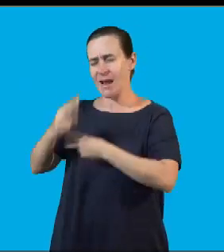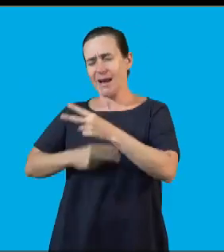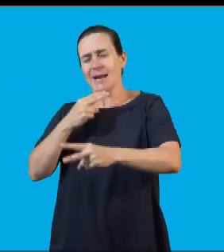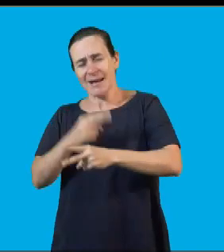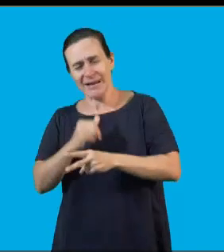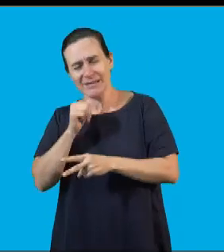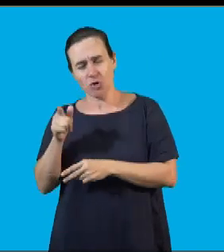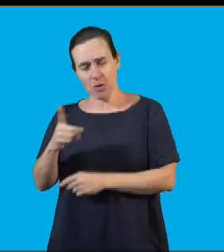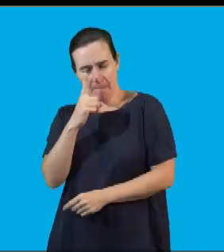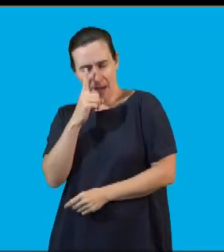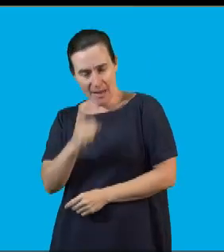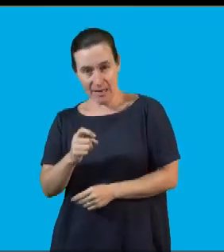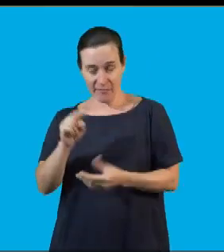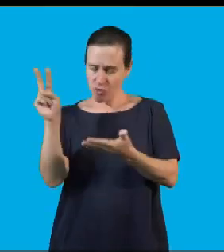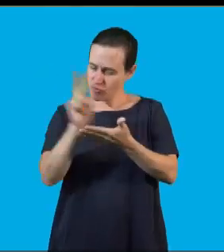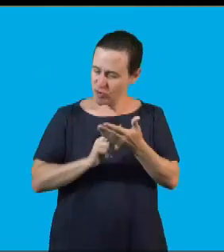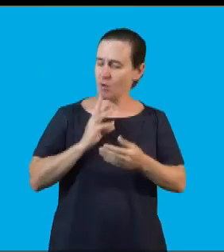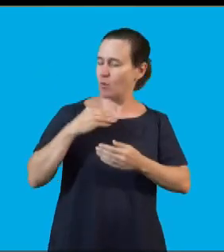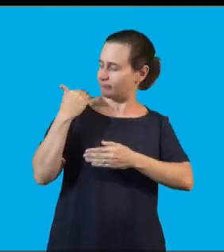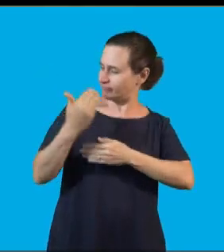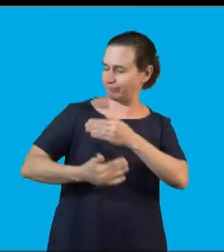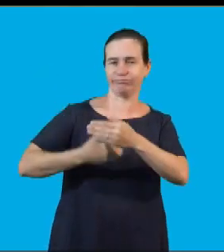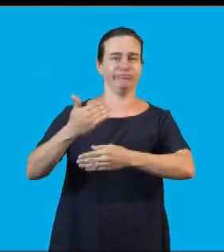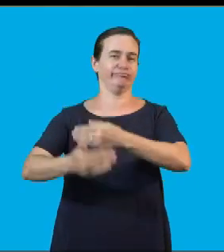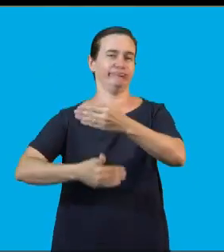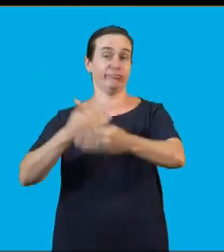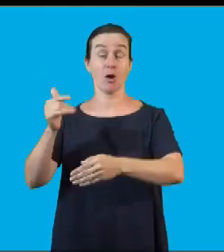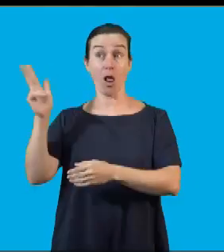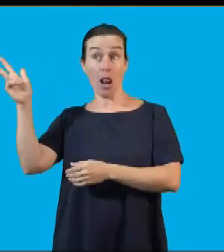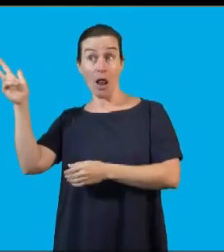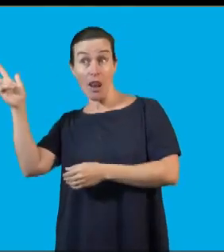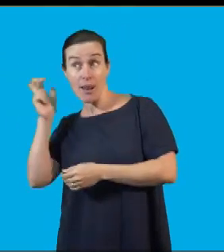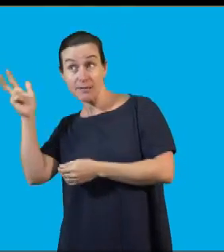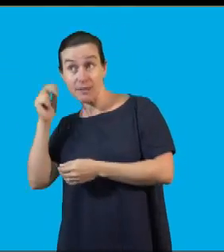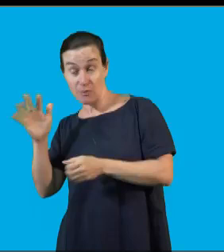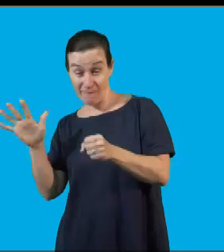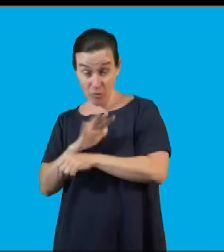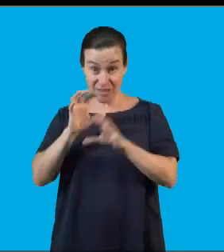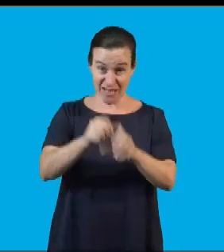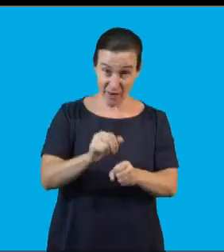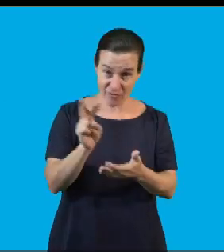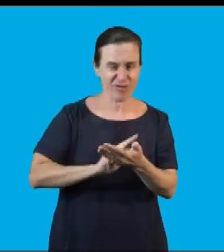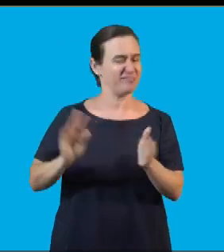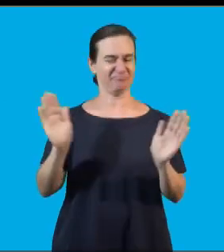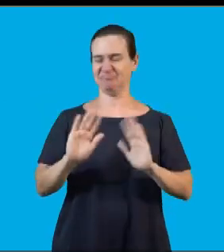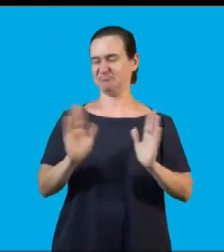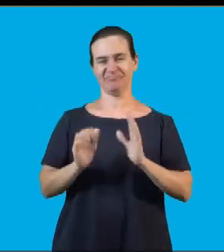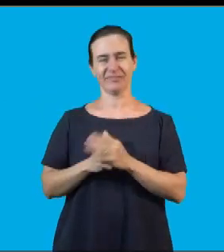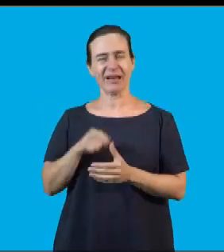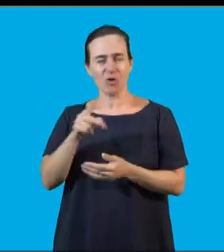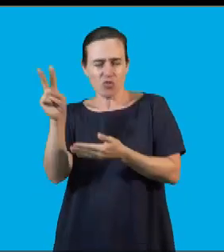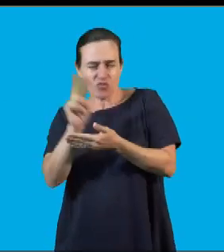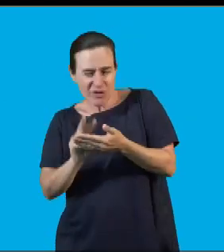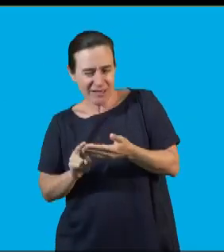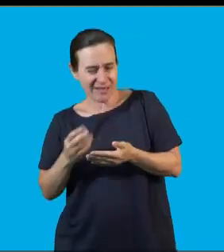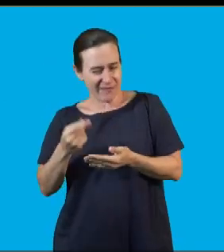she repeats her belief that reading will never be entirely replaced by listening. That they